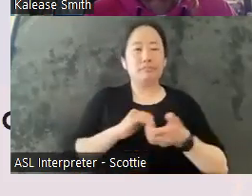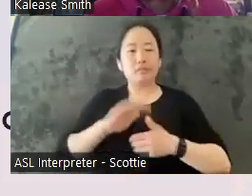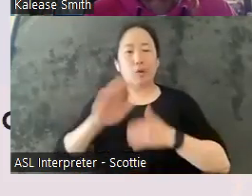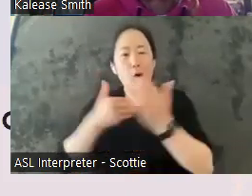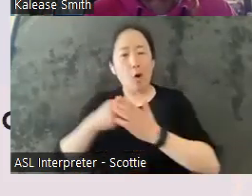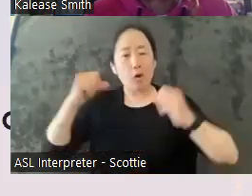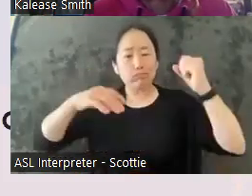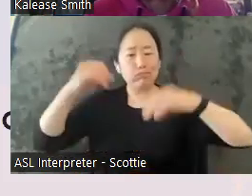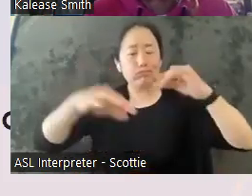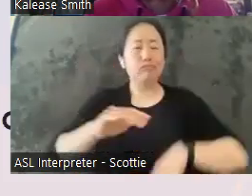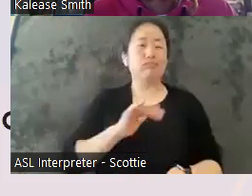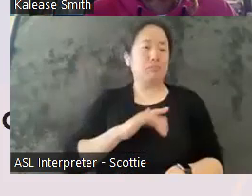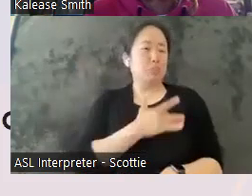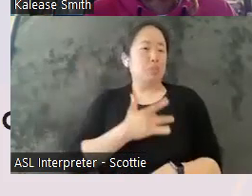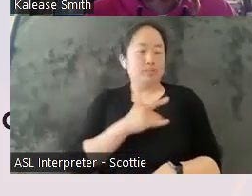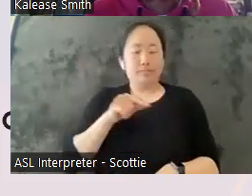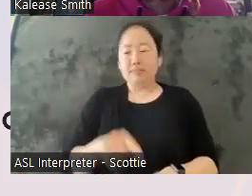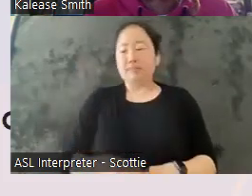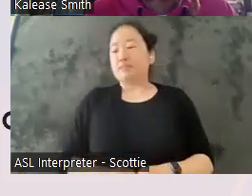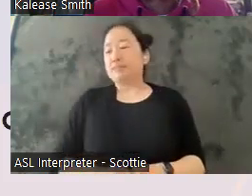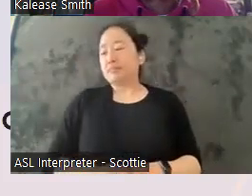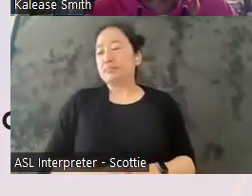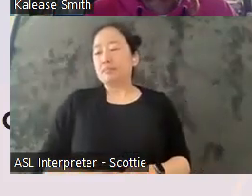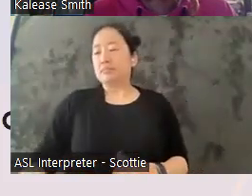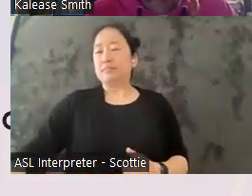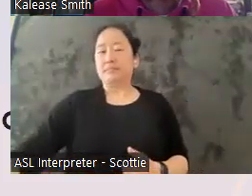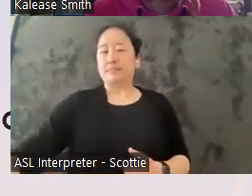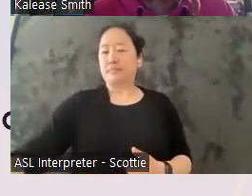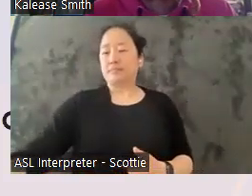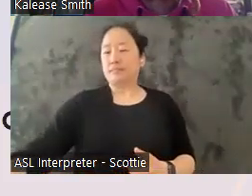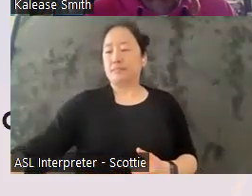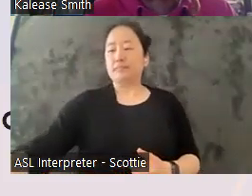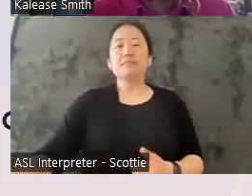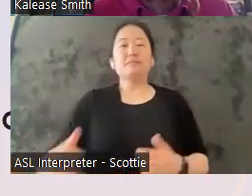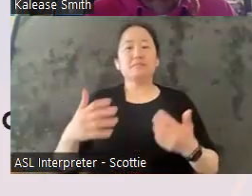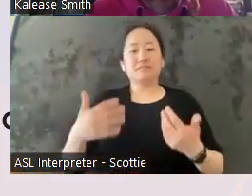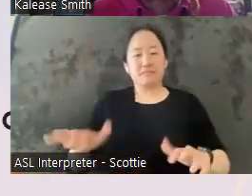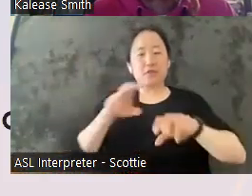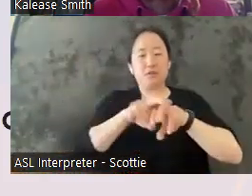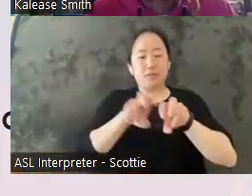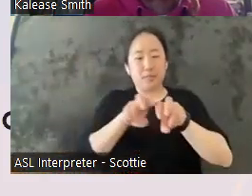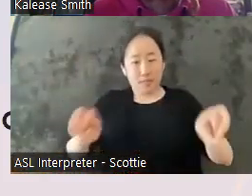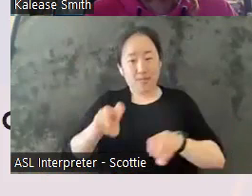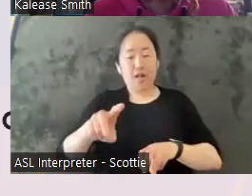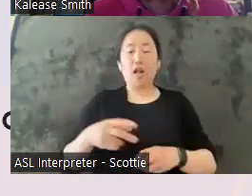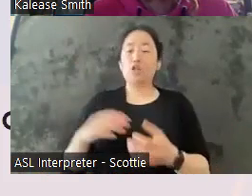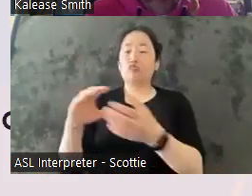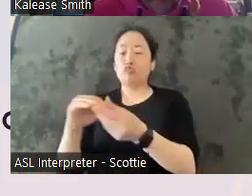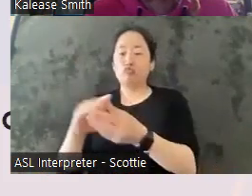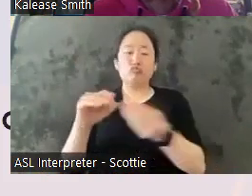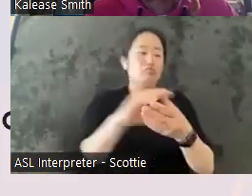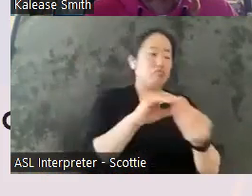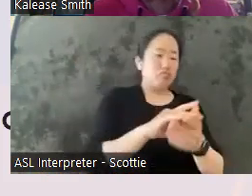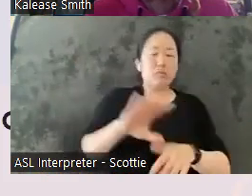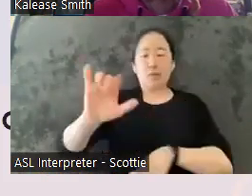we continue. So now that we've got to hear from our panelists directly how their work and their role kind of